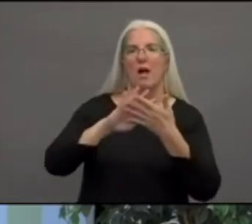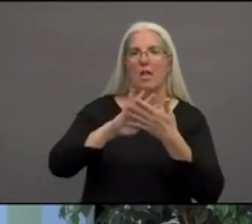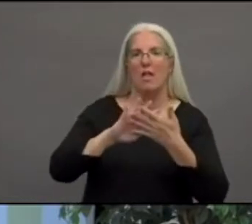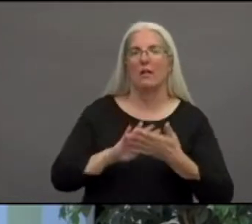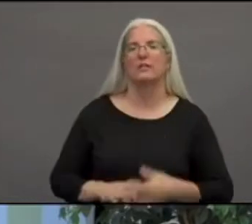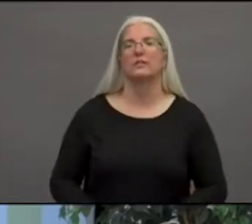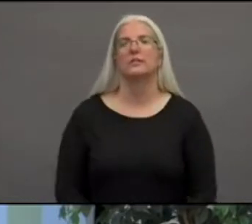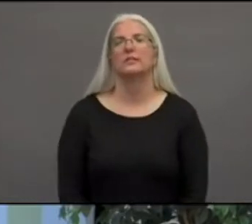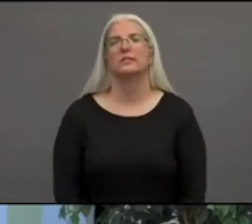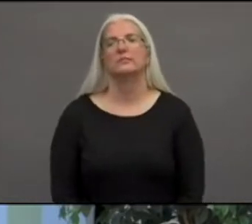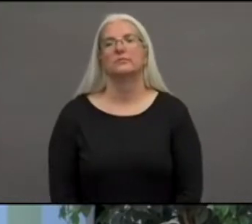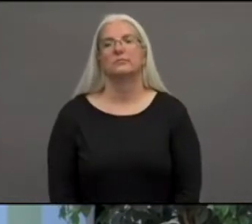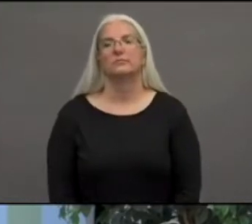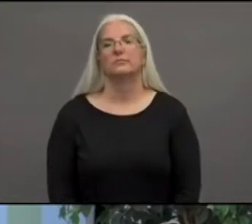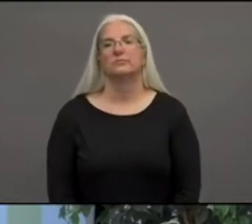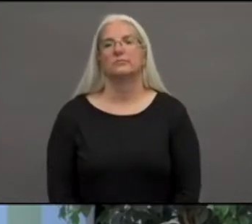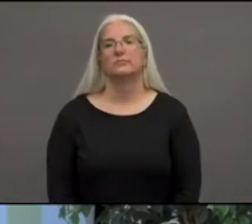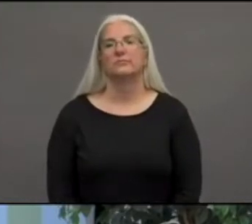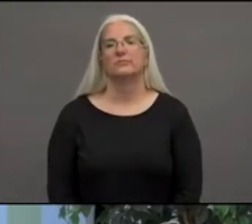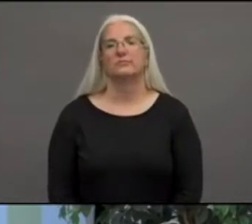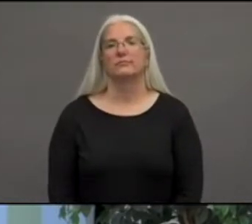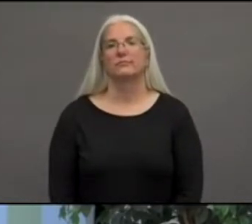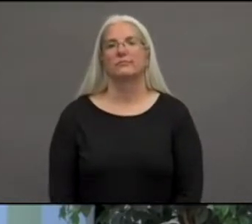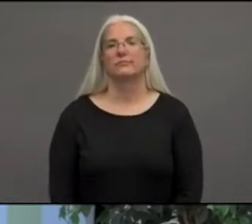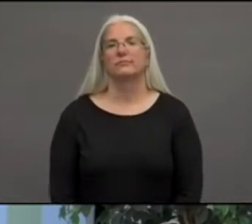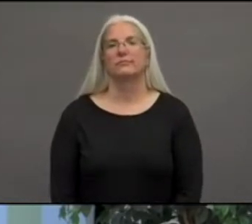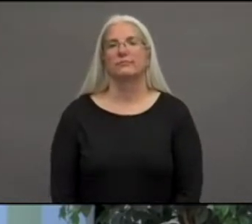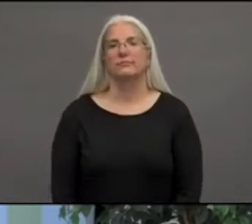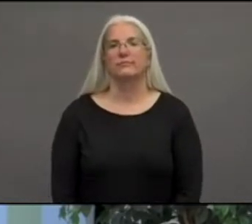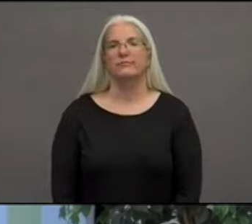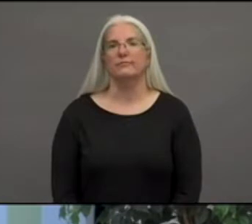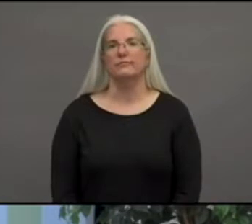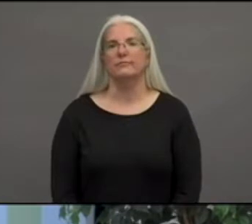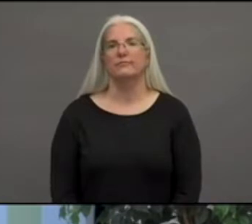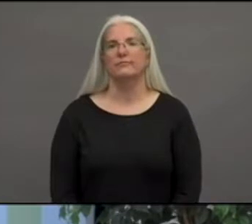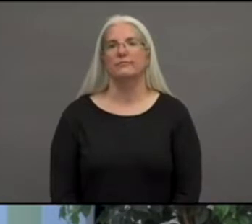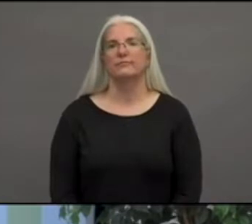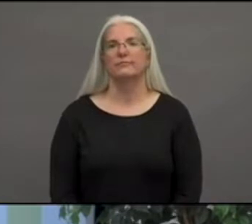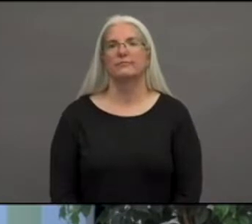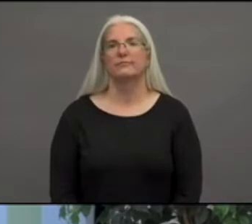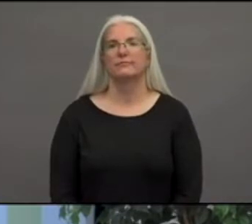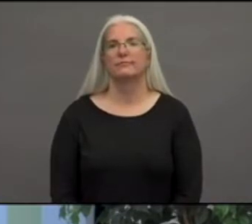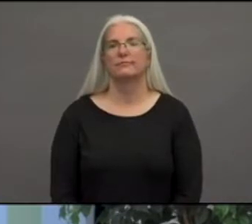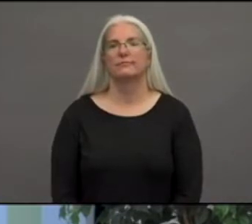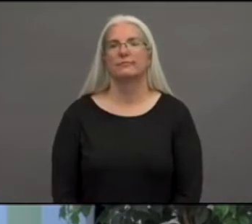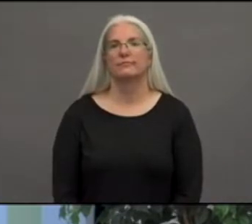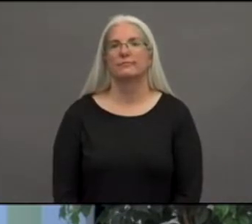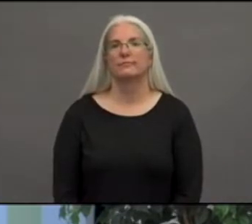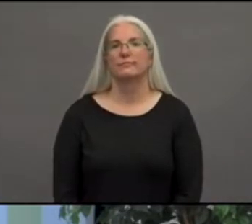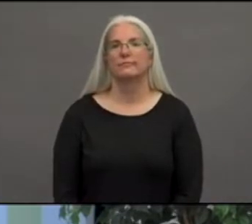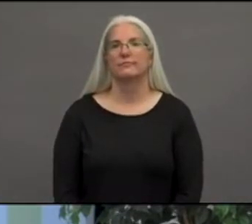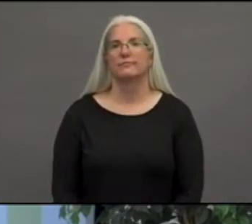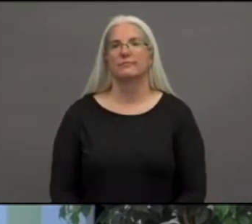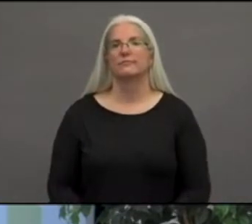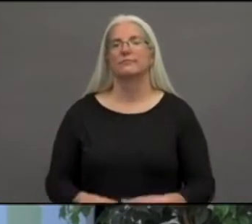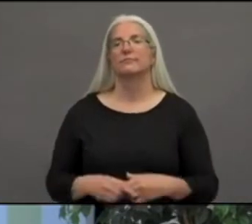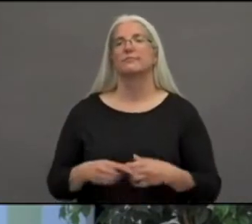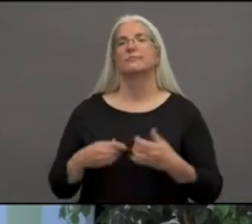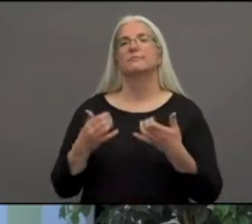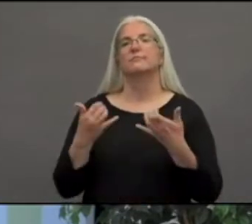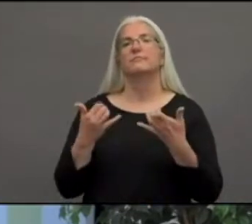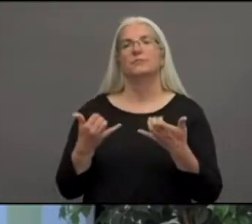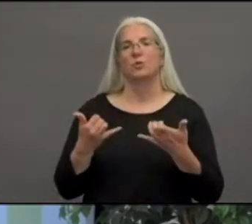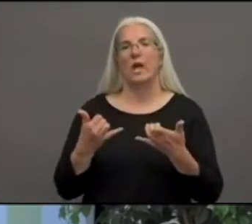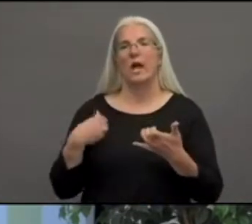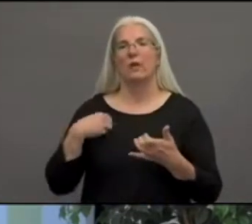and communicate the information that we will be sharing this morning. So today we're answering questions that we received